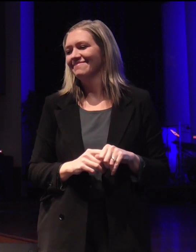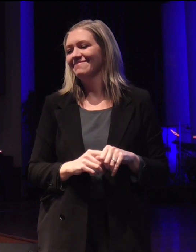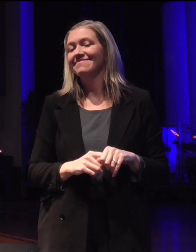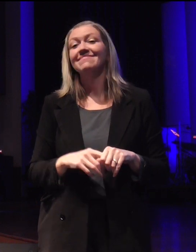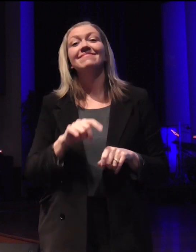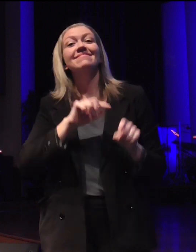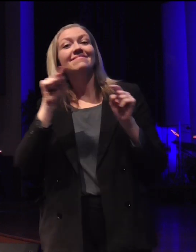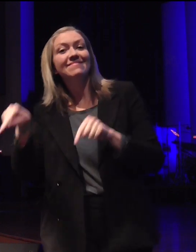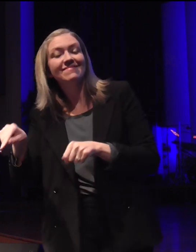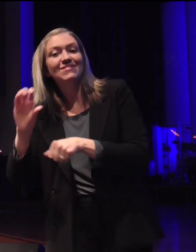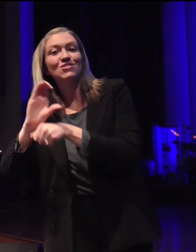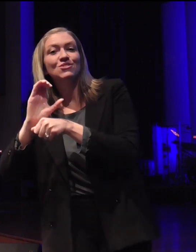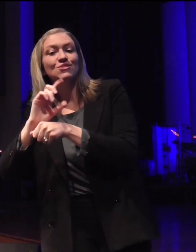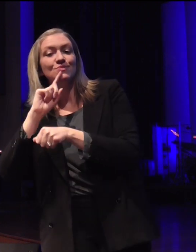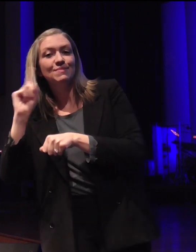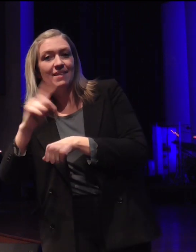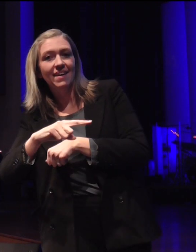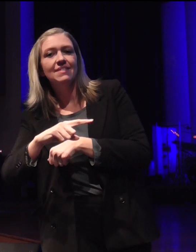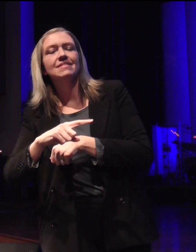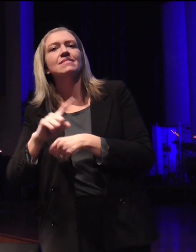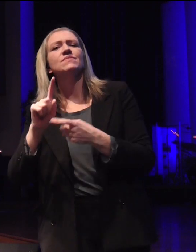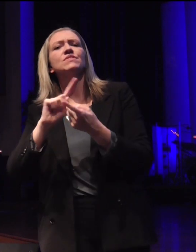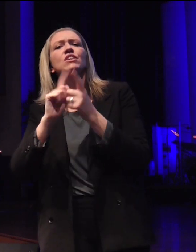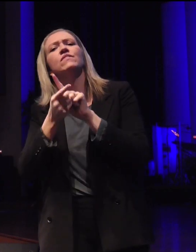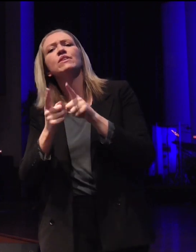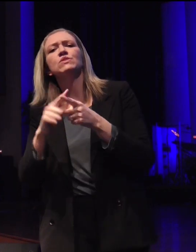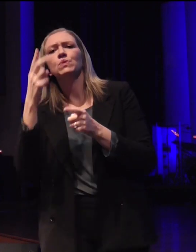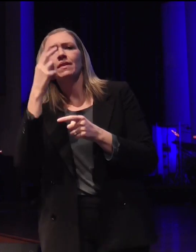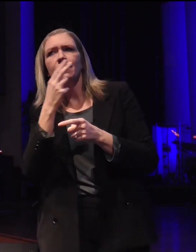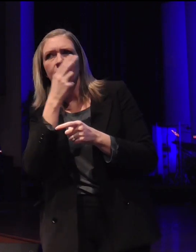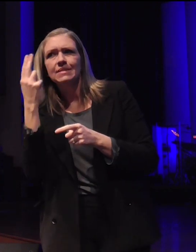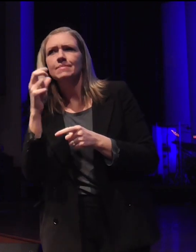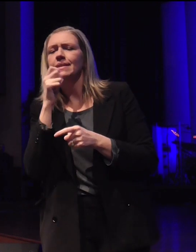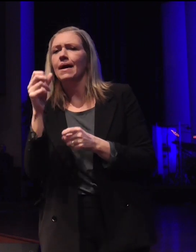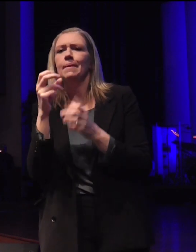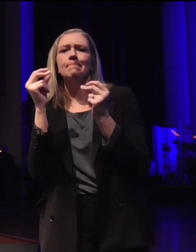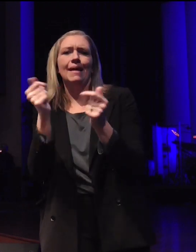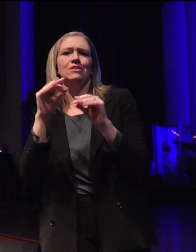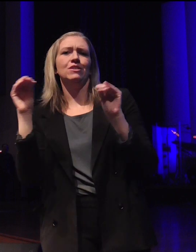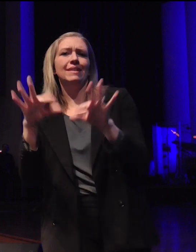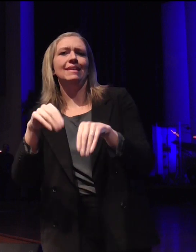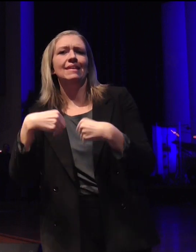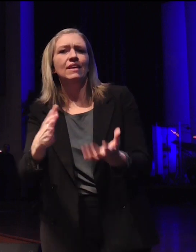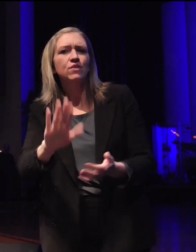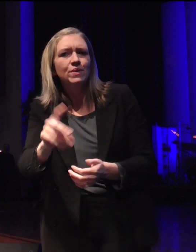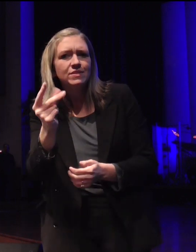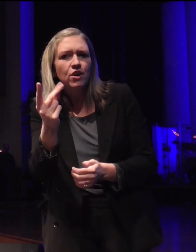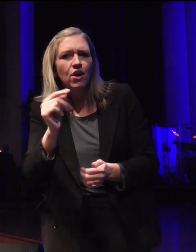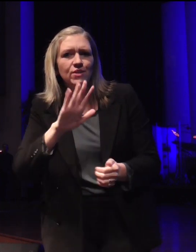The Presbyterians responded, converting to Catholicism does not magically grant your dog a soul.